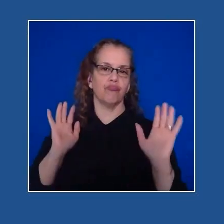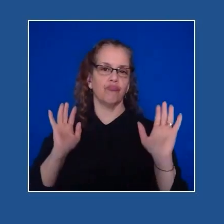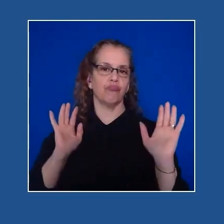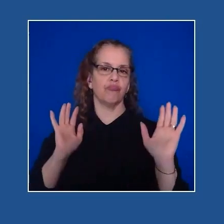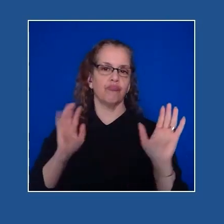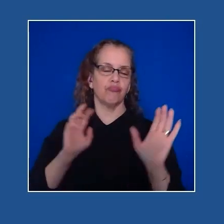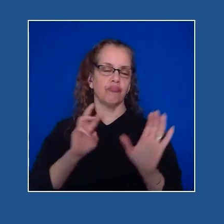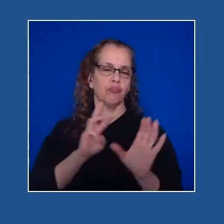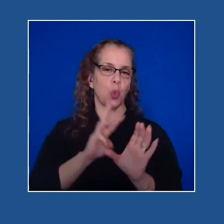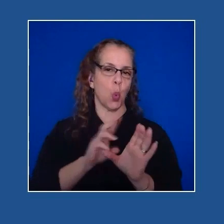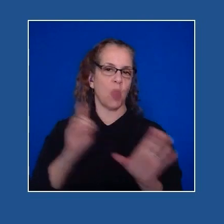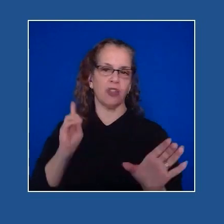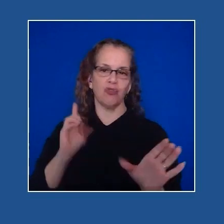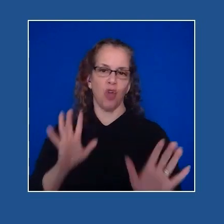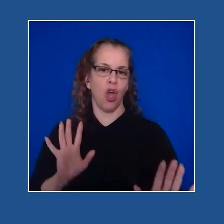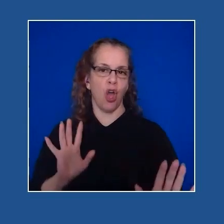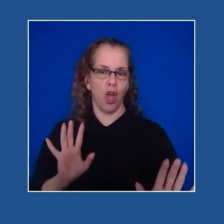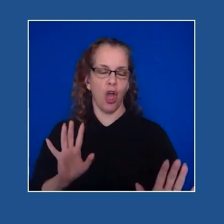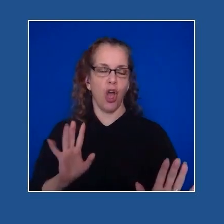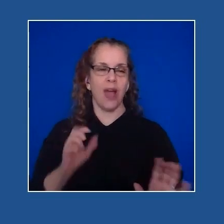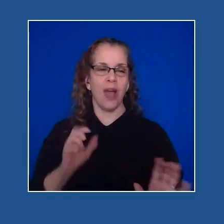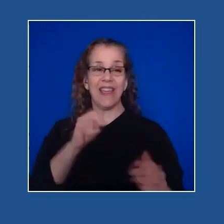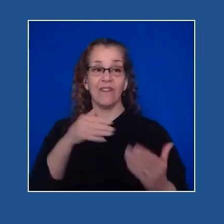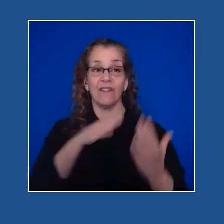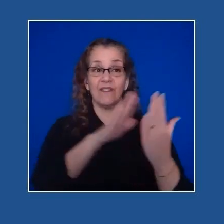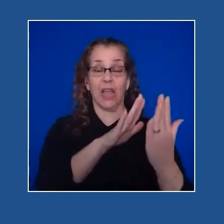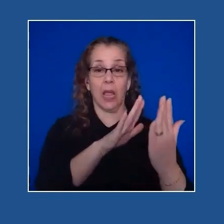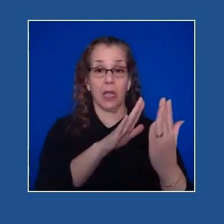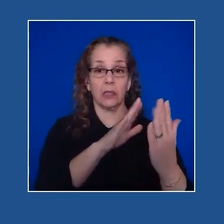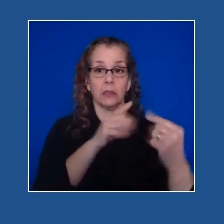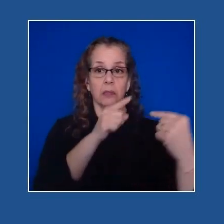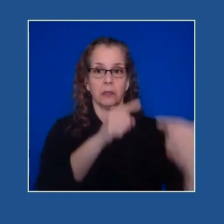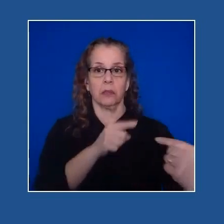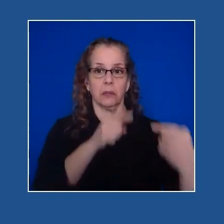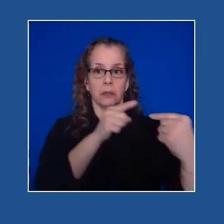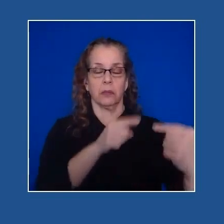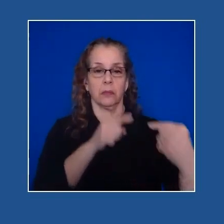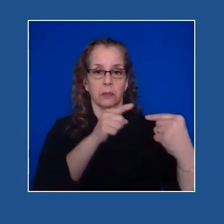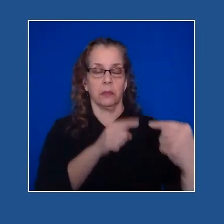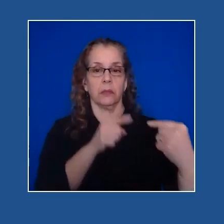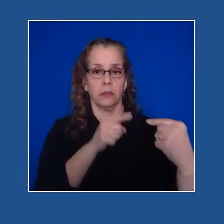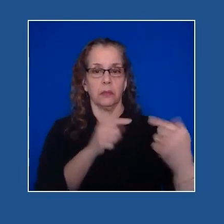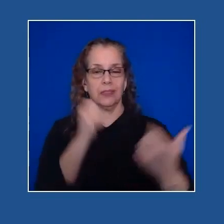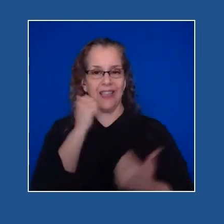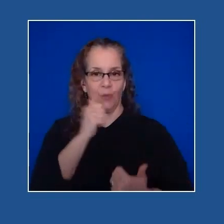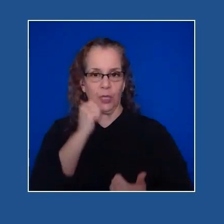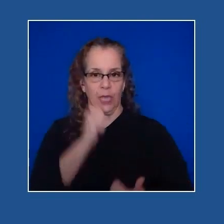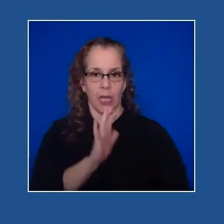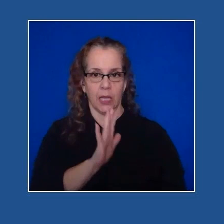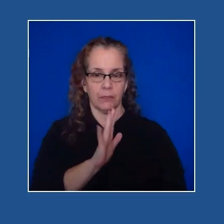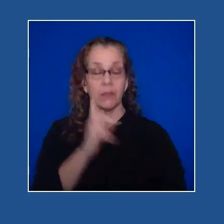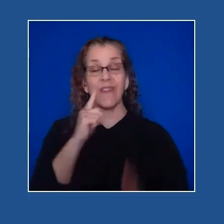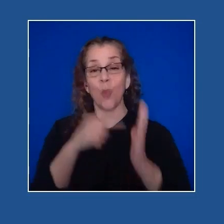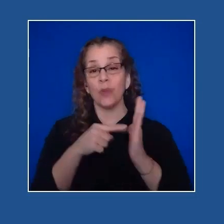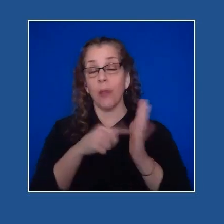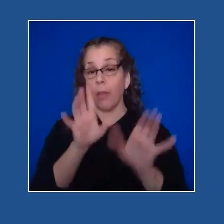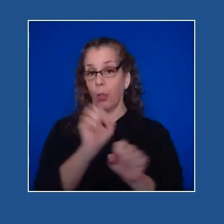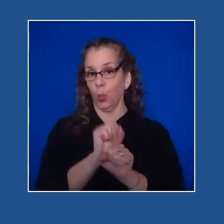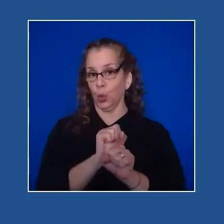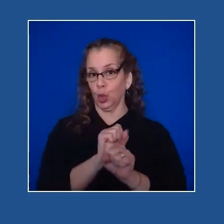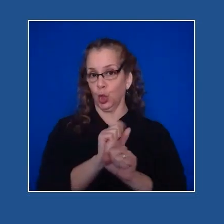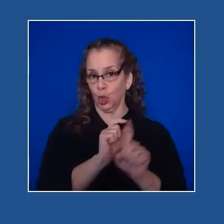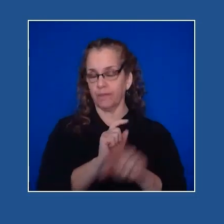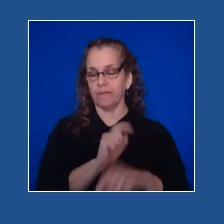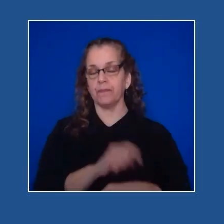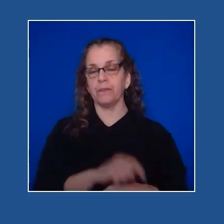facing struggles in daily life. For example, in the work domain, what seems to come out